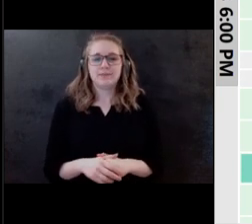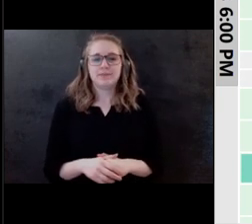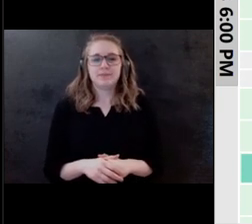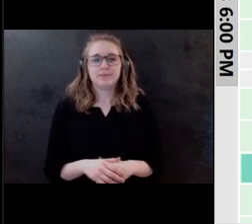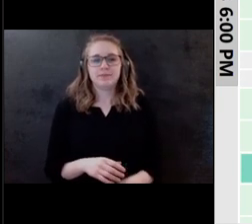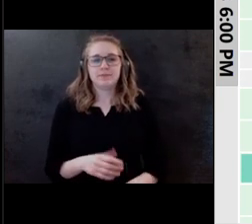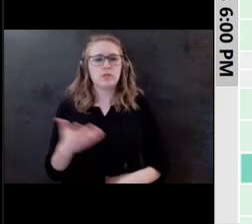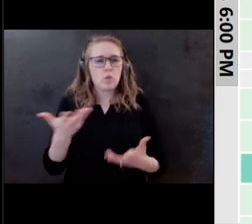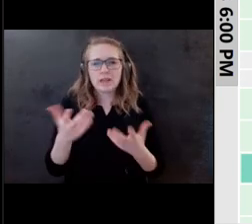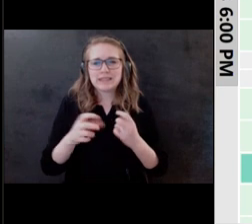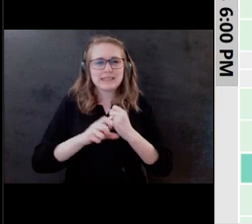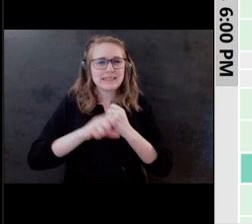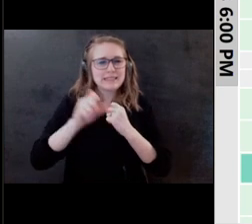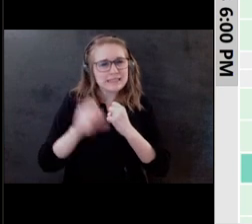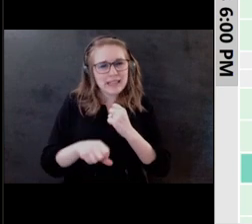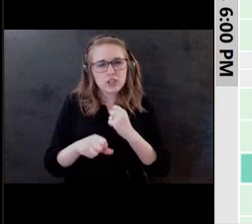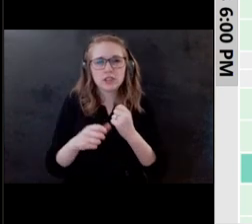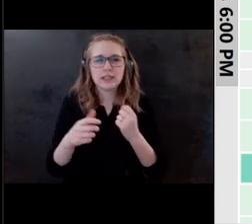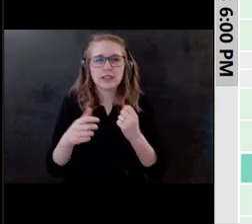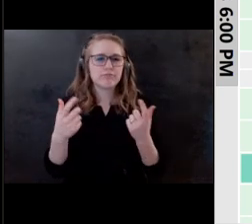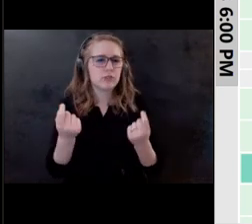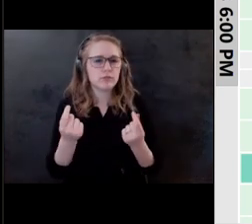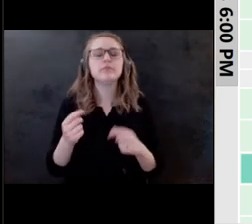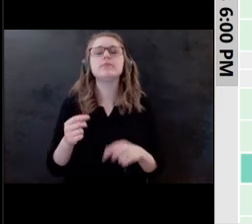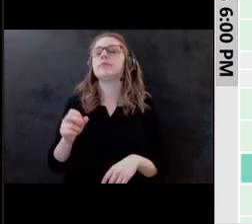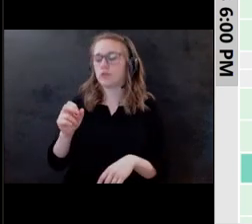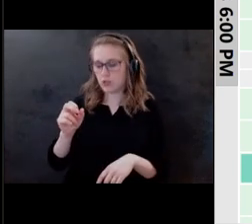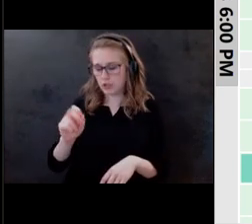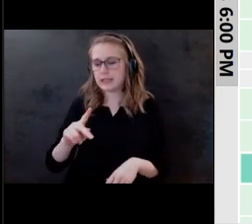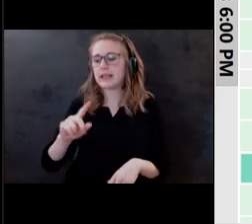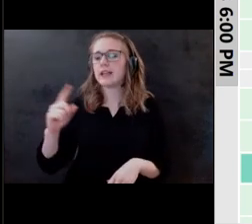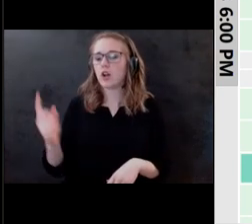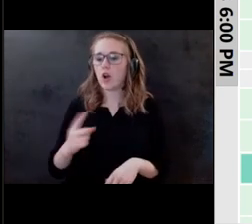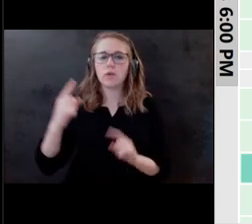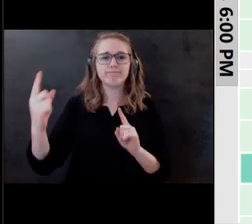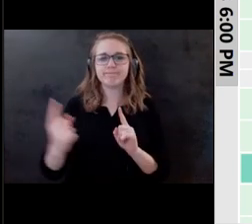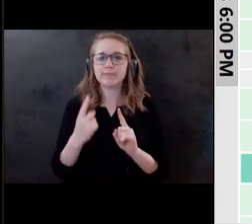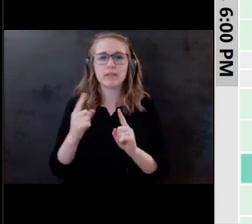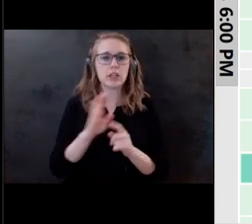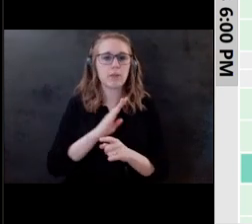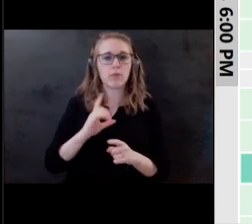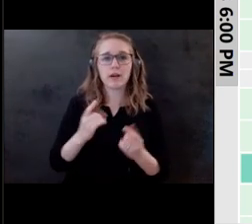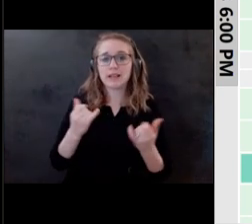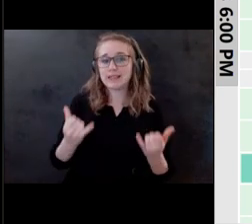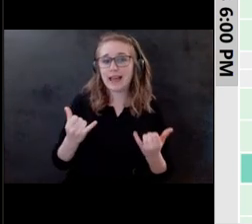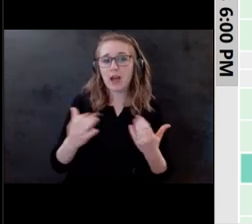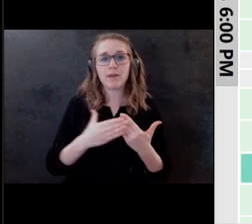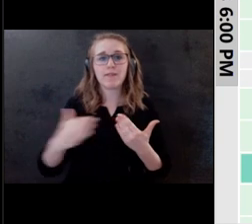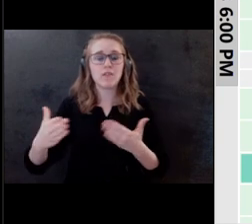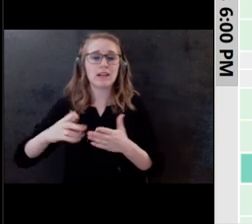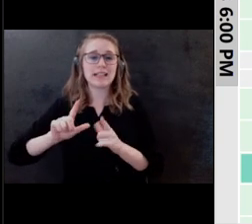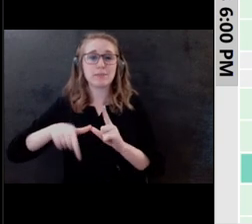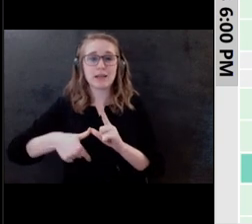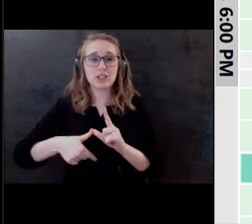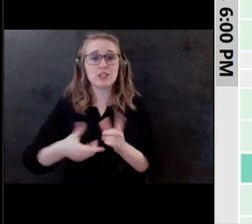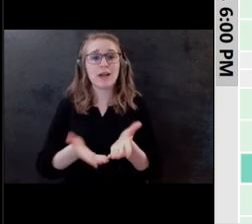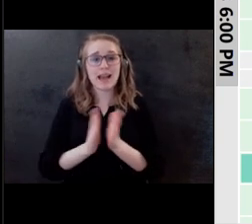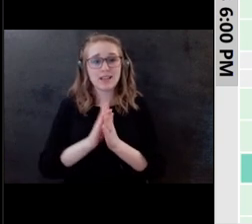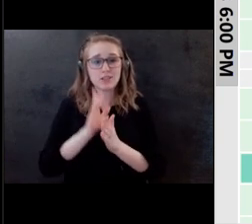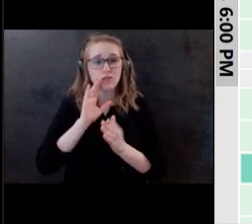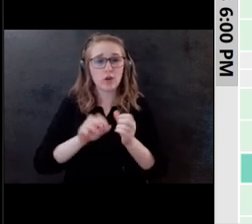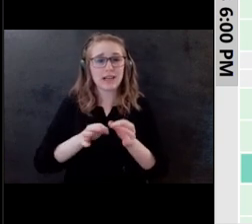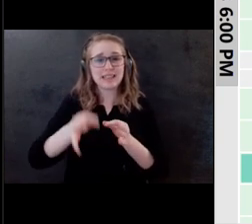what's the extension? They can always come to the board anywhere between now and the expiration to ask for an extension. We will